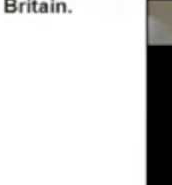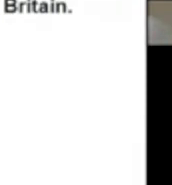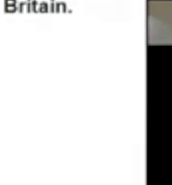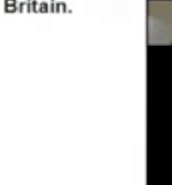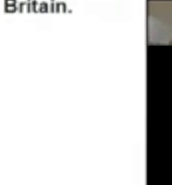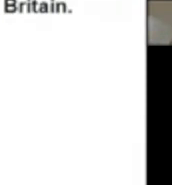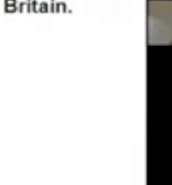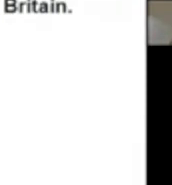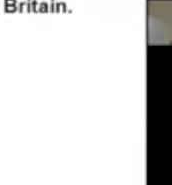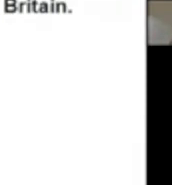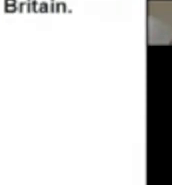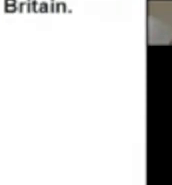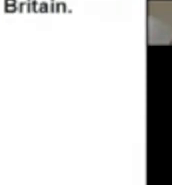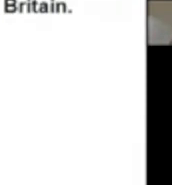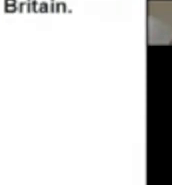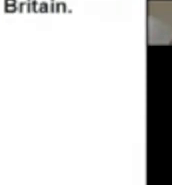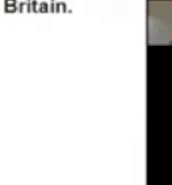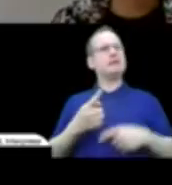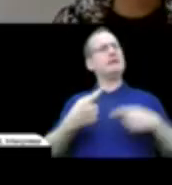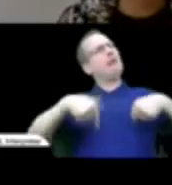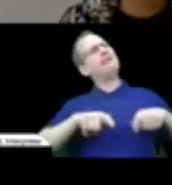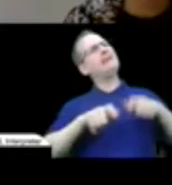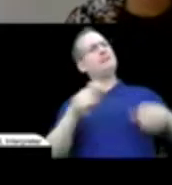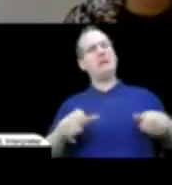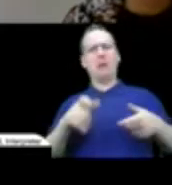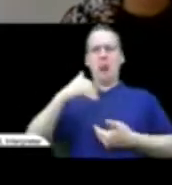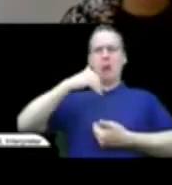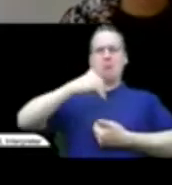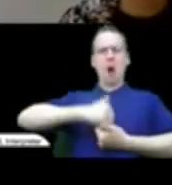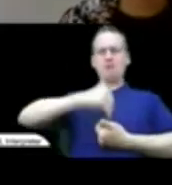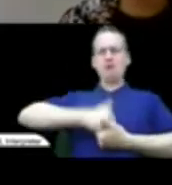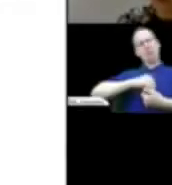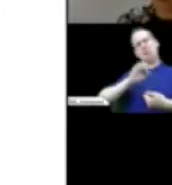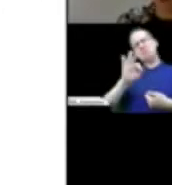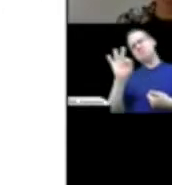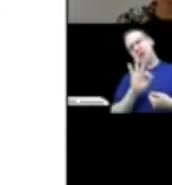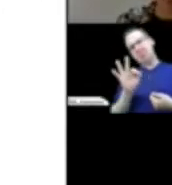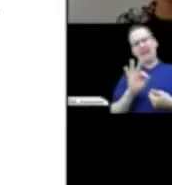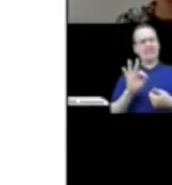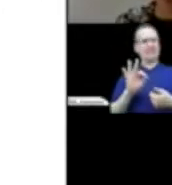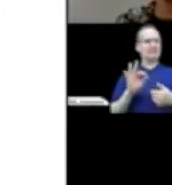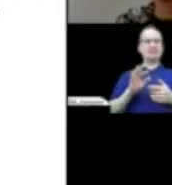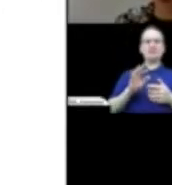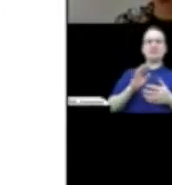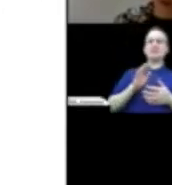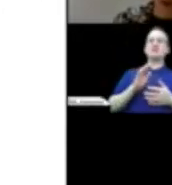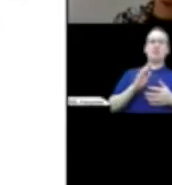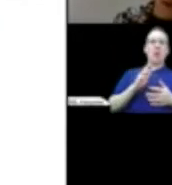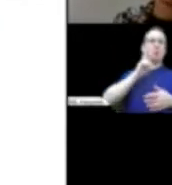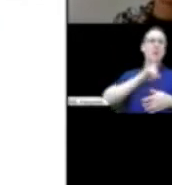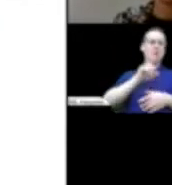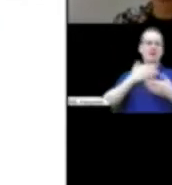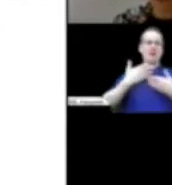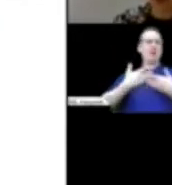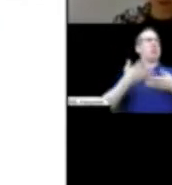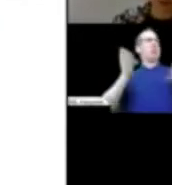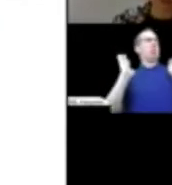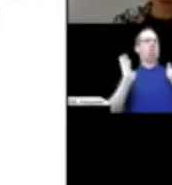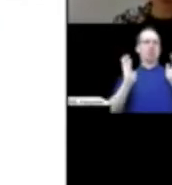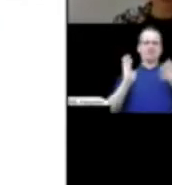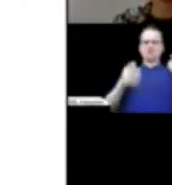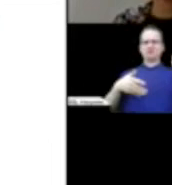know, they were thinking, oh, these natives, they lack morals, their women have no modesty. The